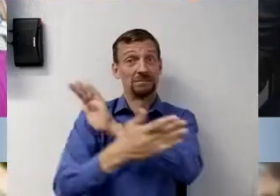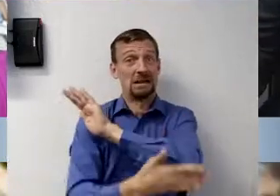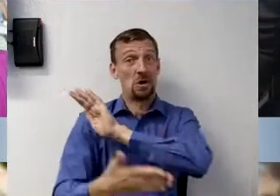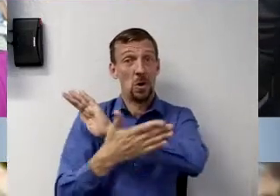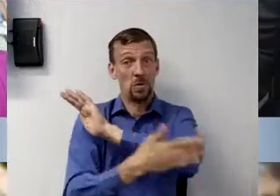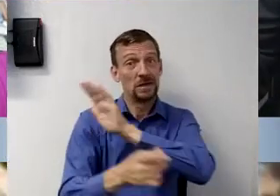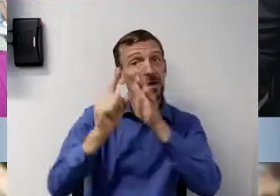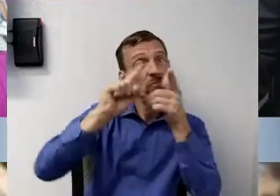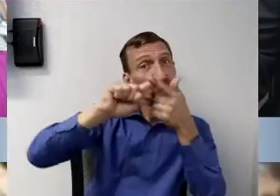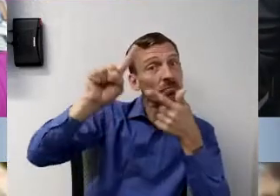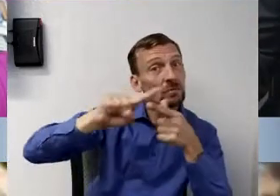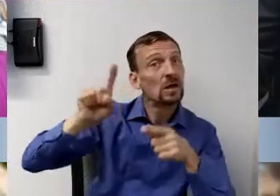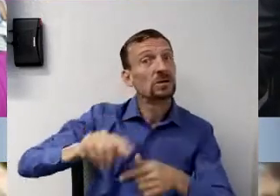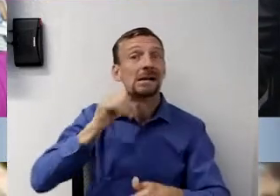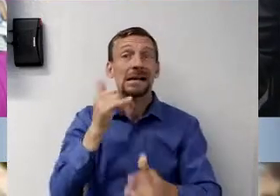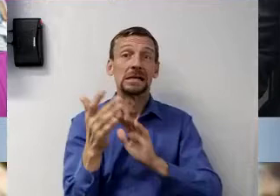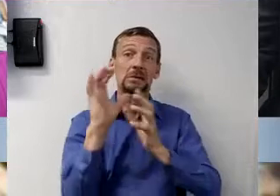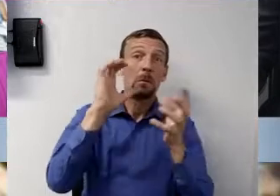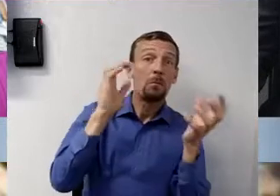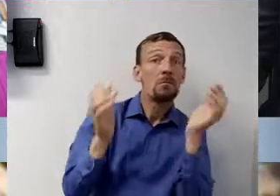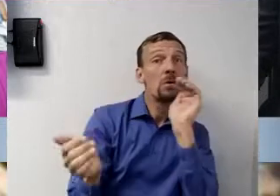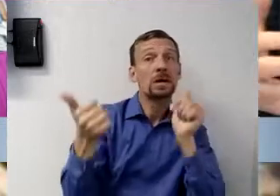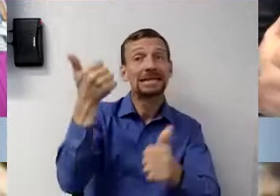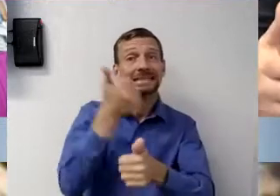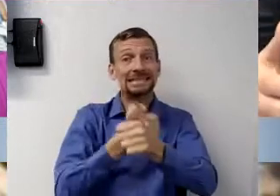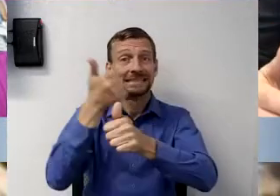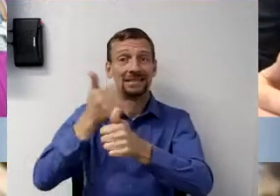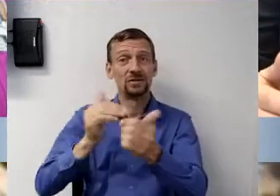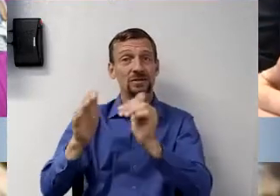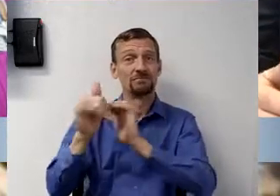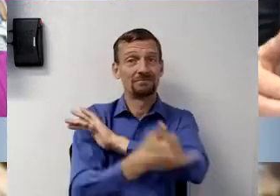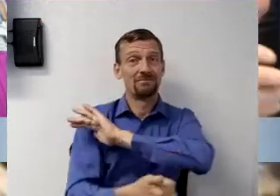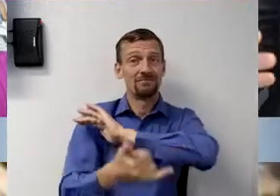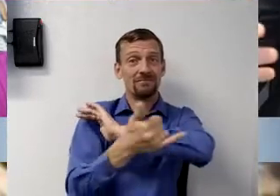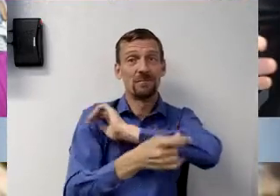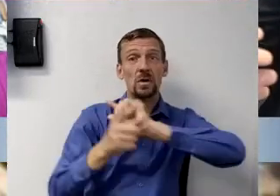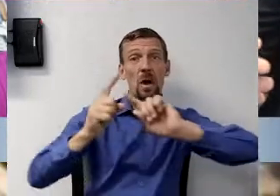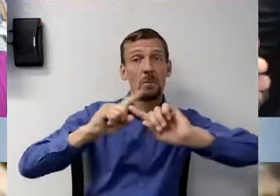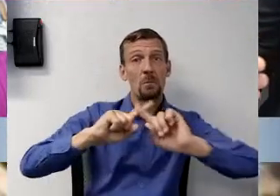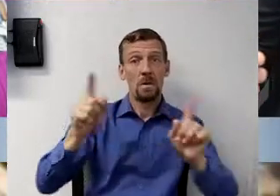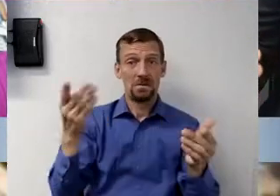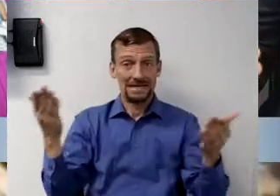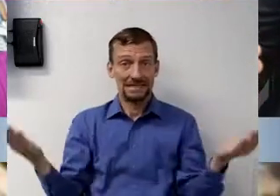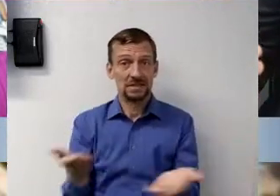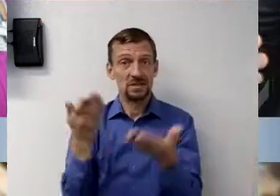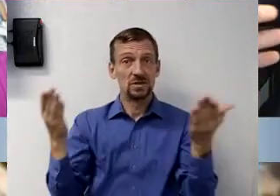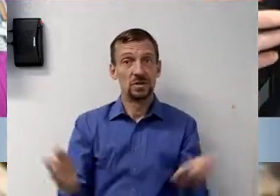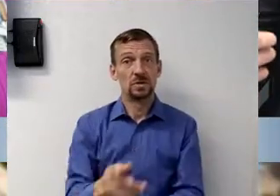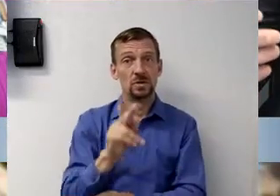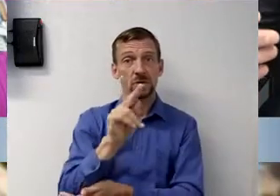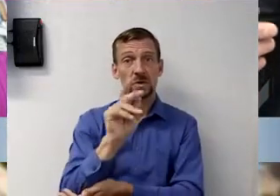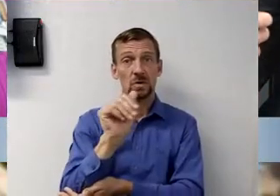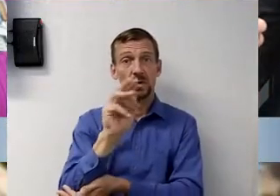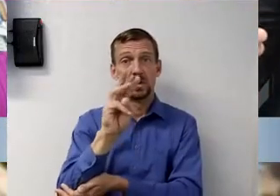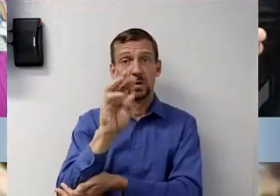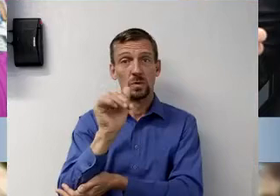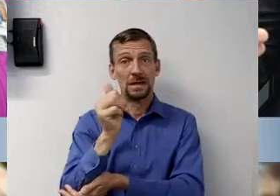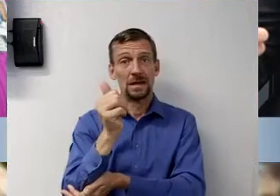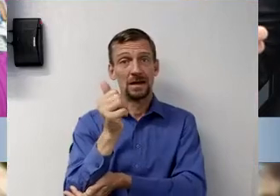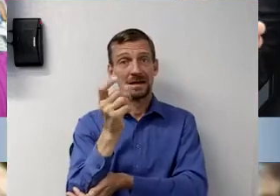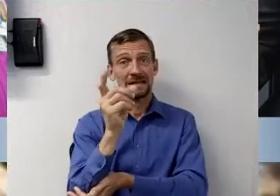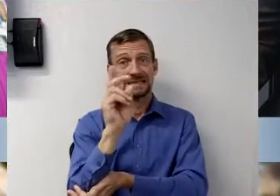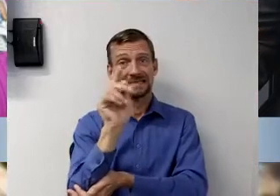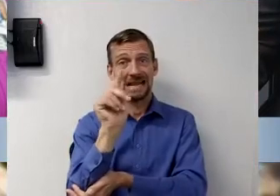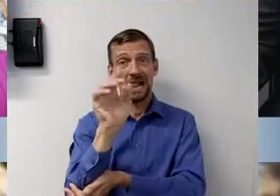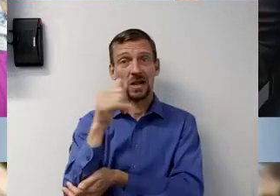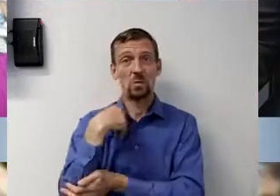compare counties and so forth. But I will tell you that Kaweah Delta, we do our own testing,